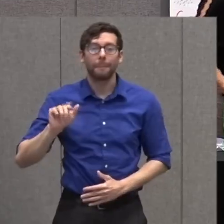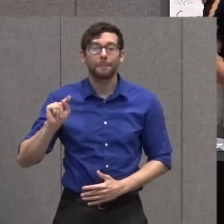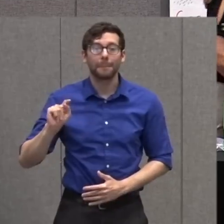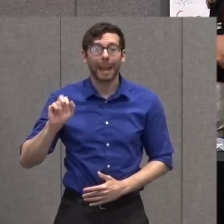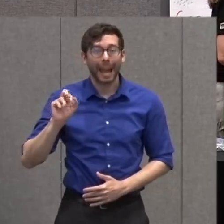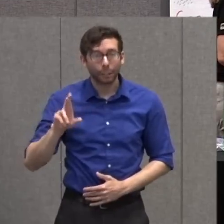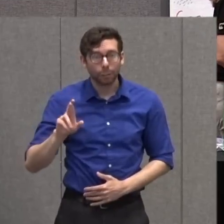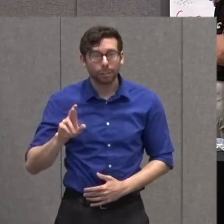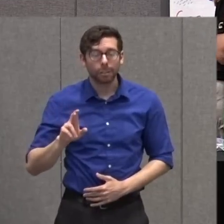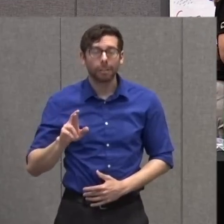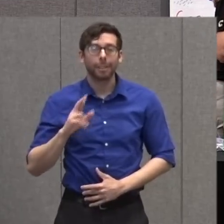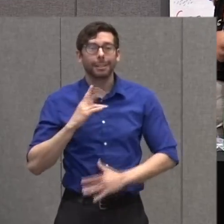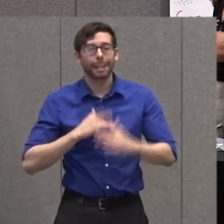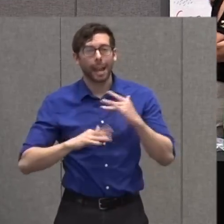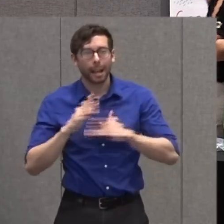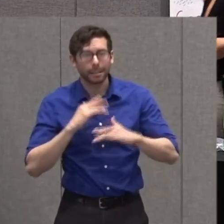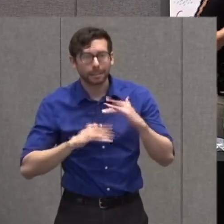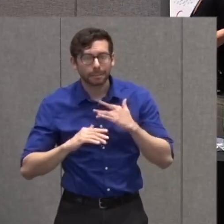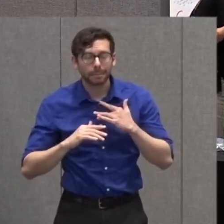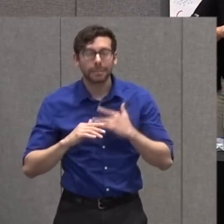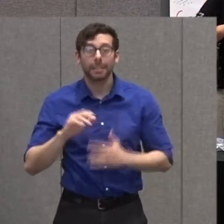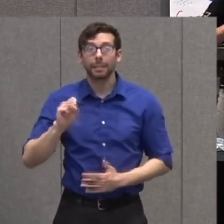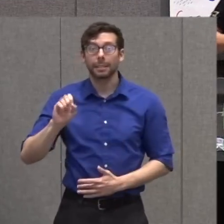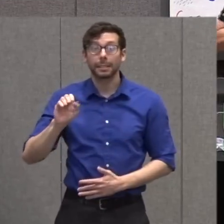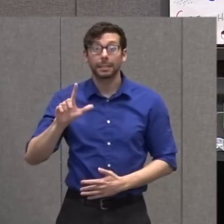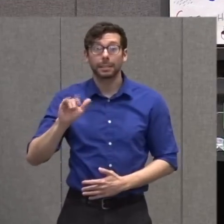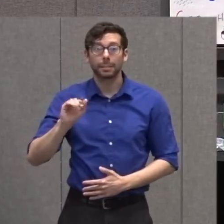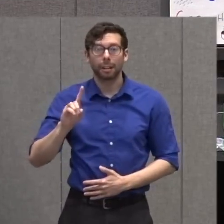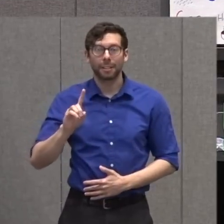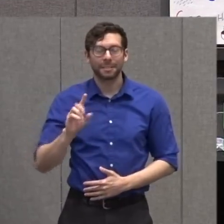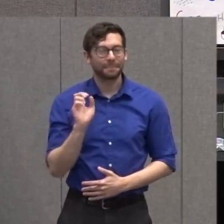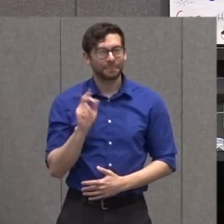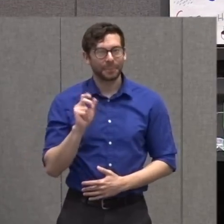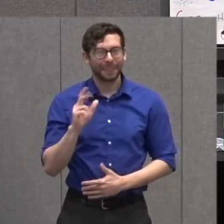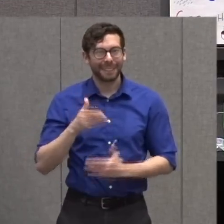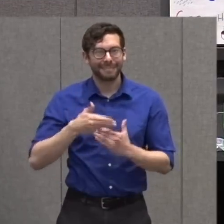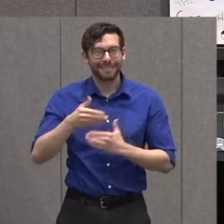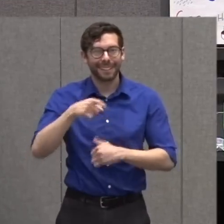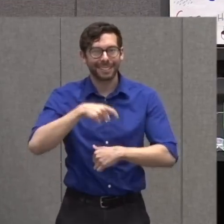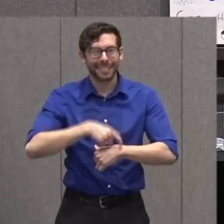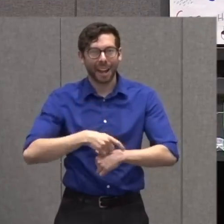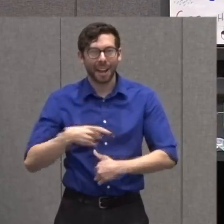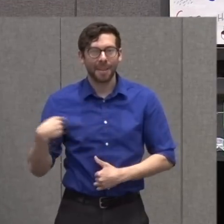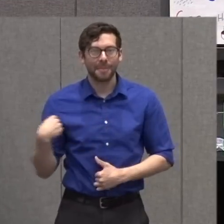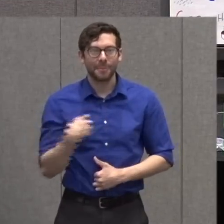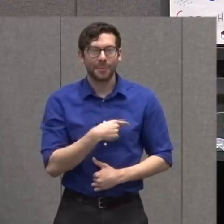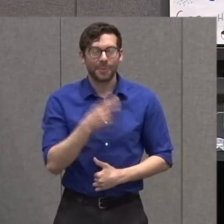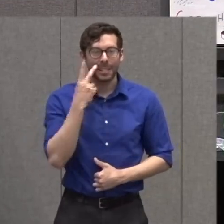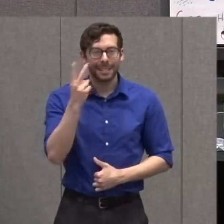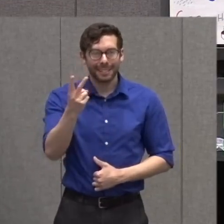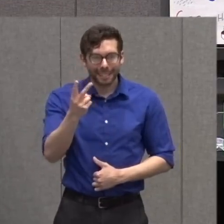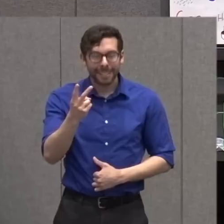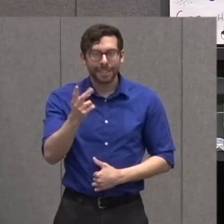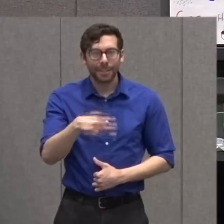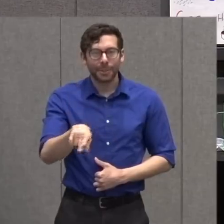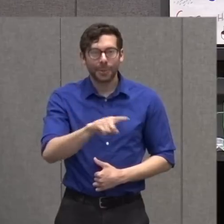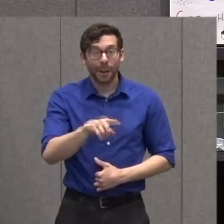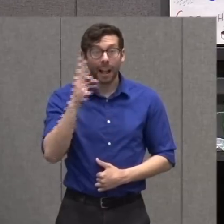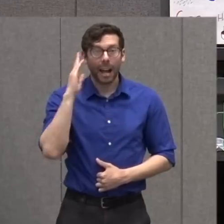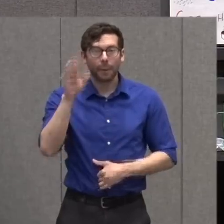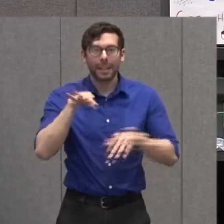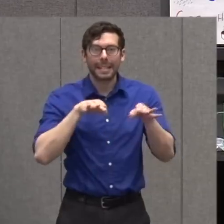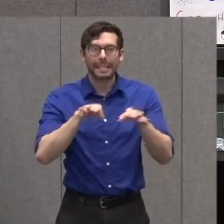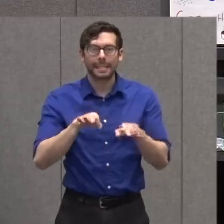right, so the next time we meet, I'm going to go over the phases of change